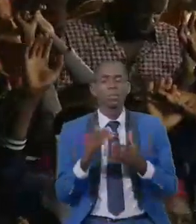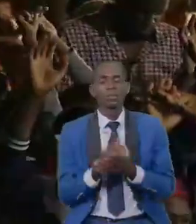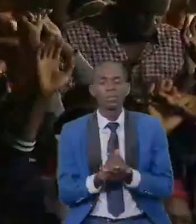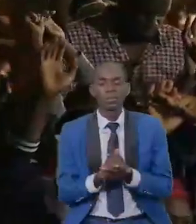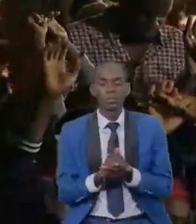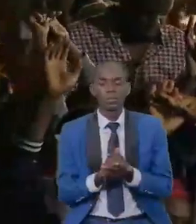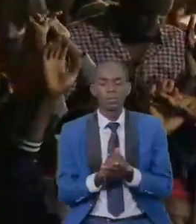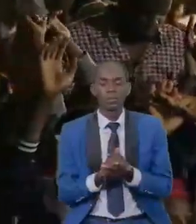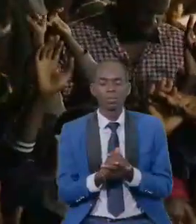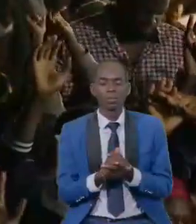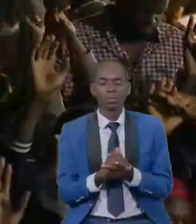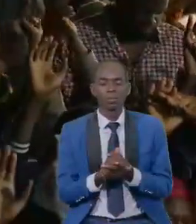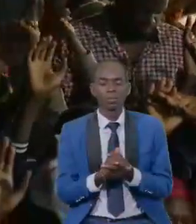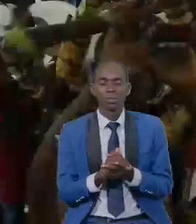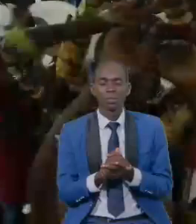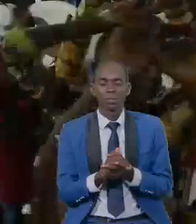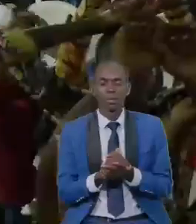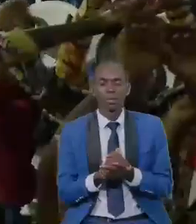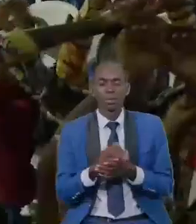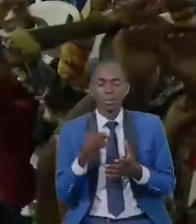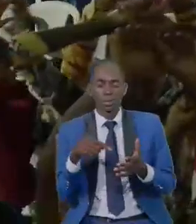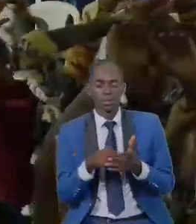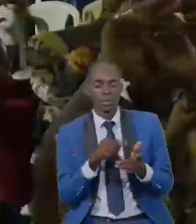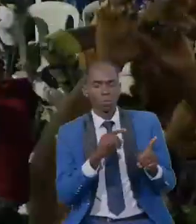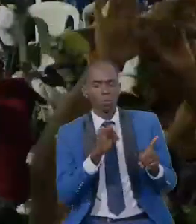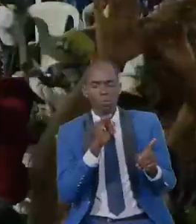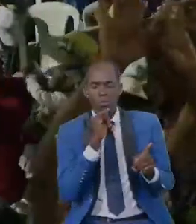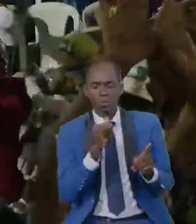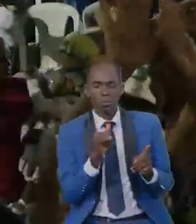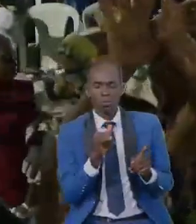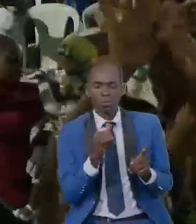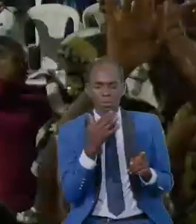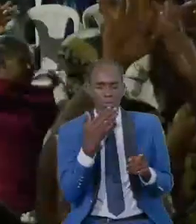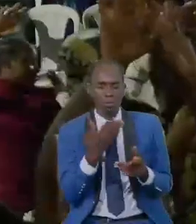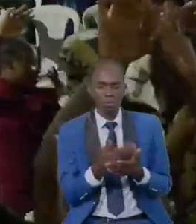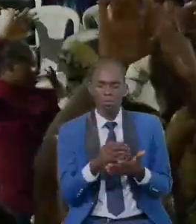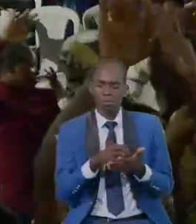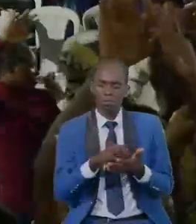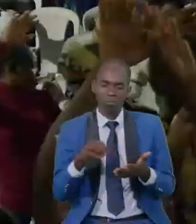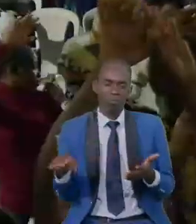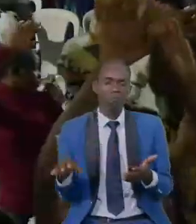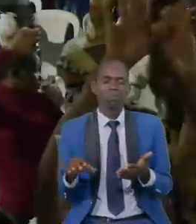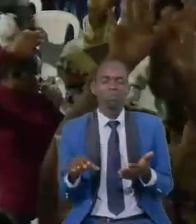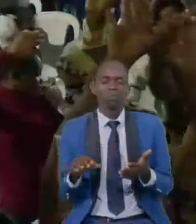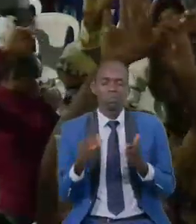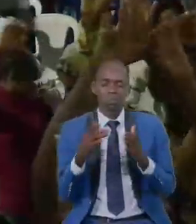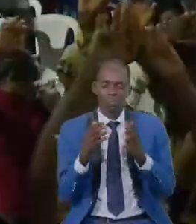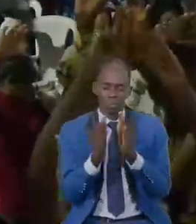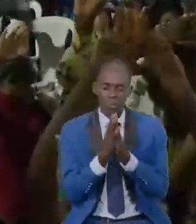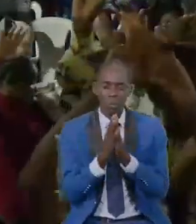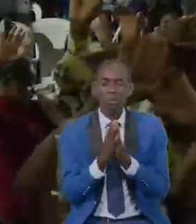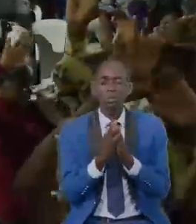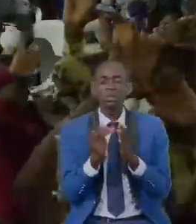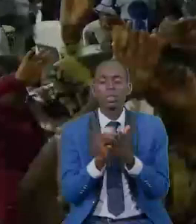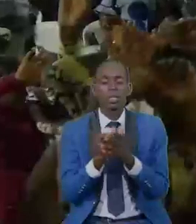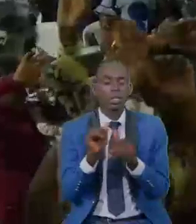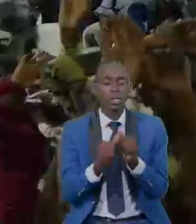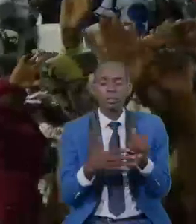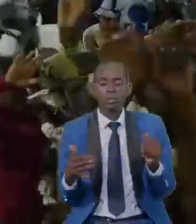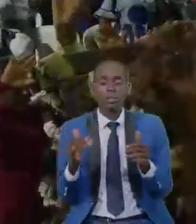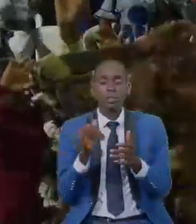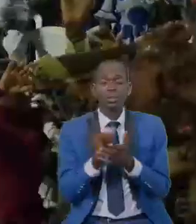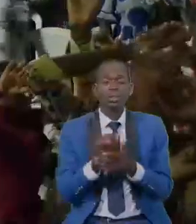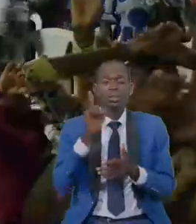for me. You should raise it up. Lord, we pray that everything you ought to do in